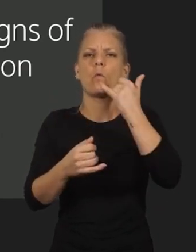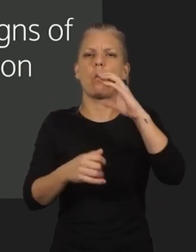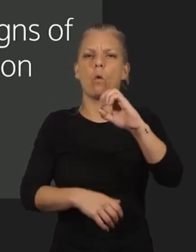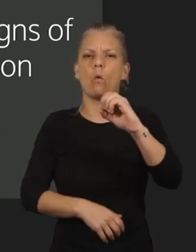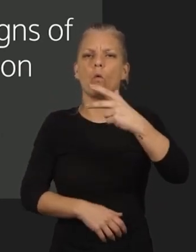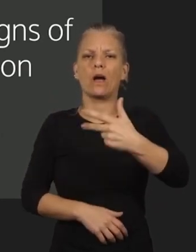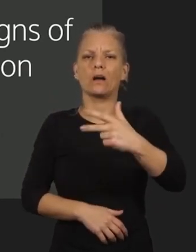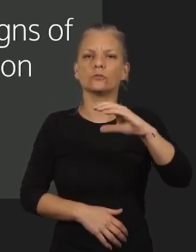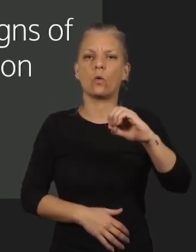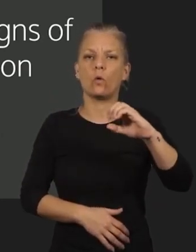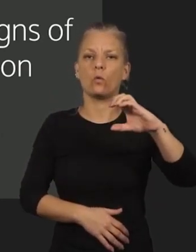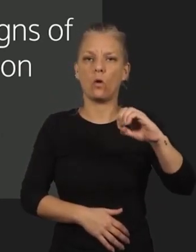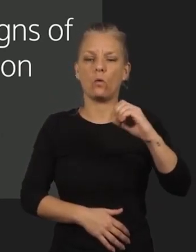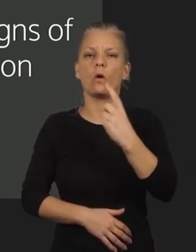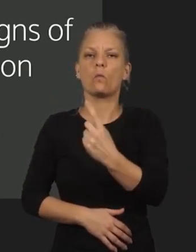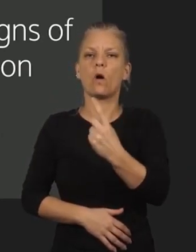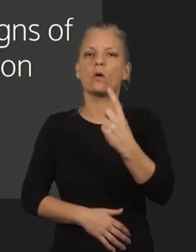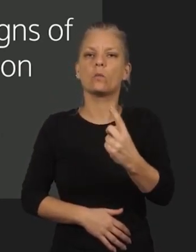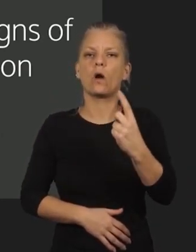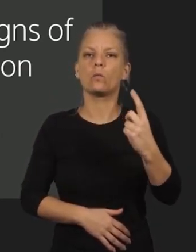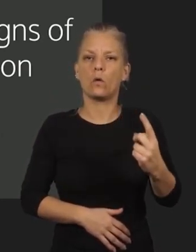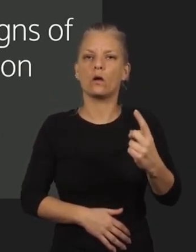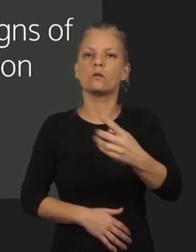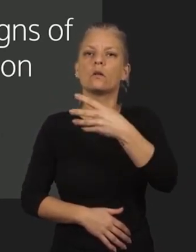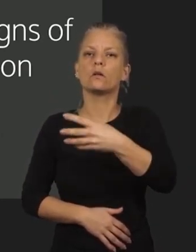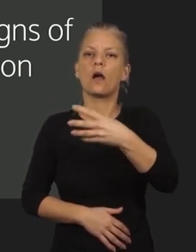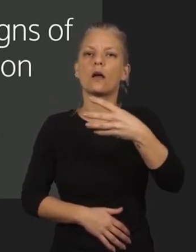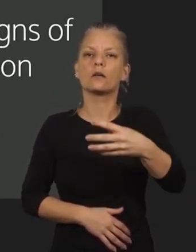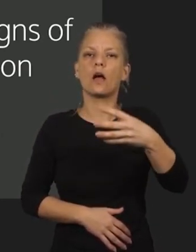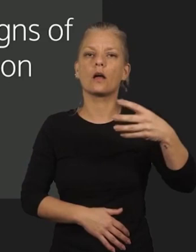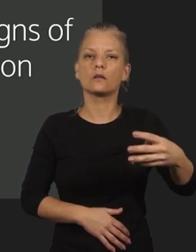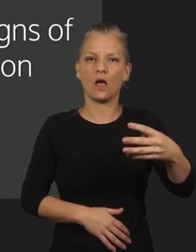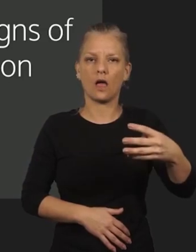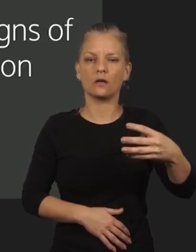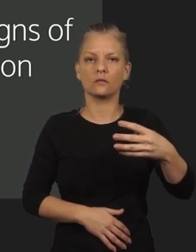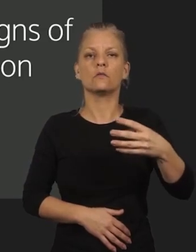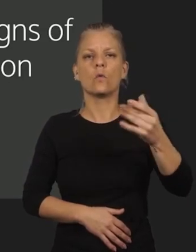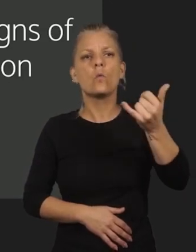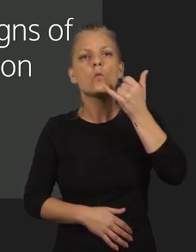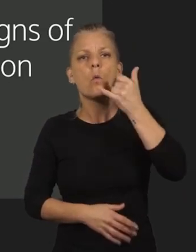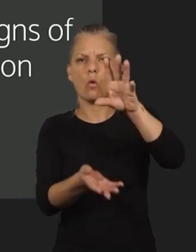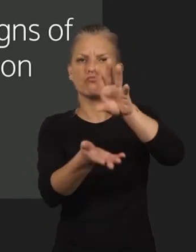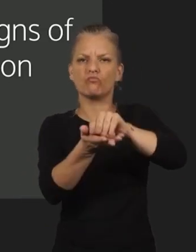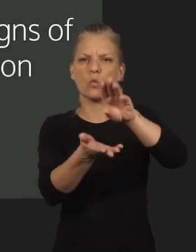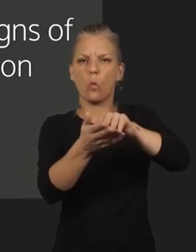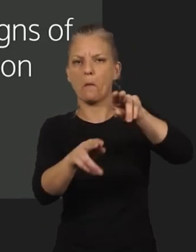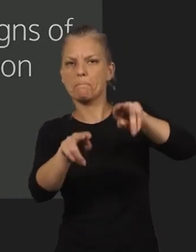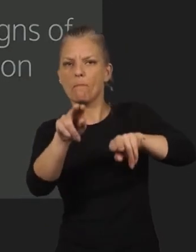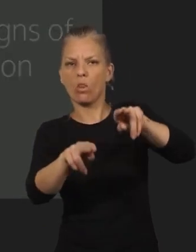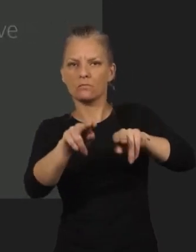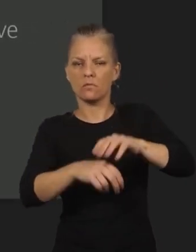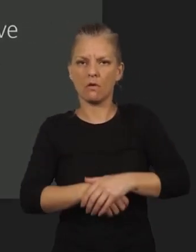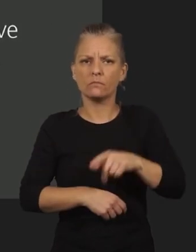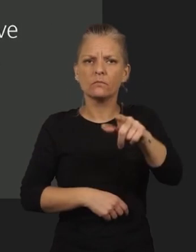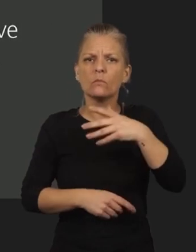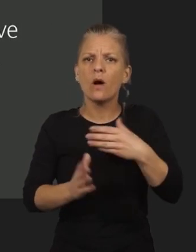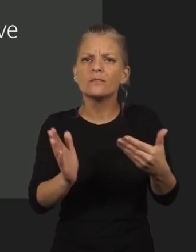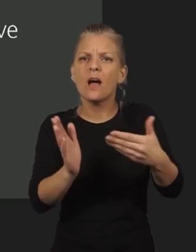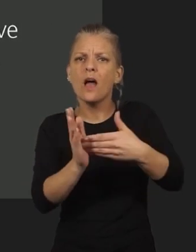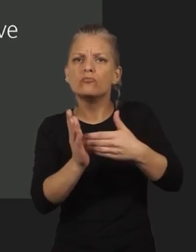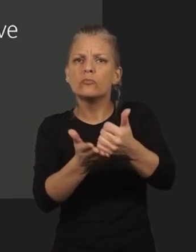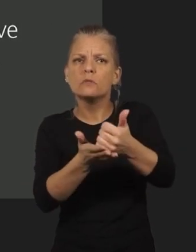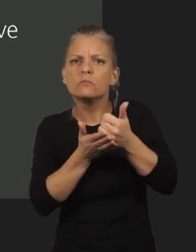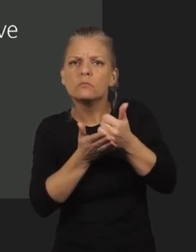free on 0800 111 999. All calls are recorded and may be monitored. Do you need